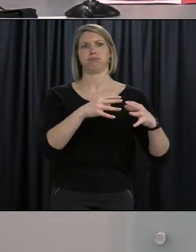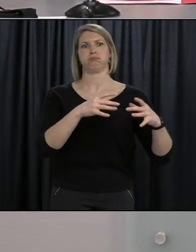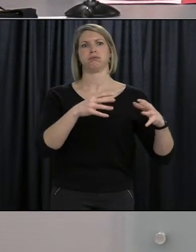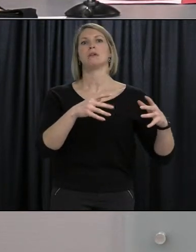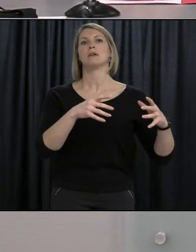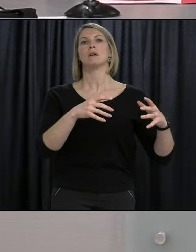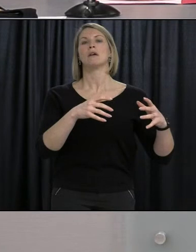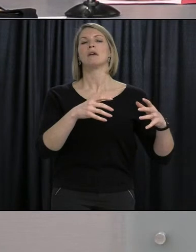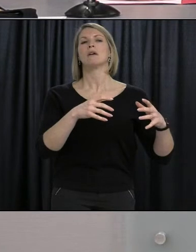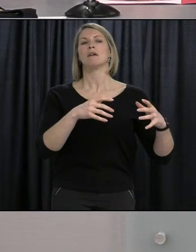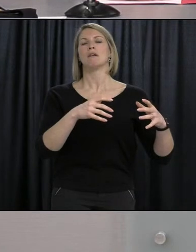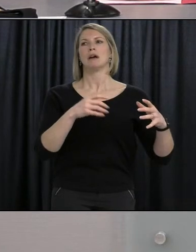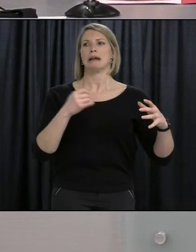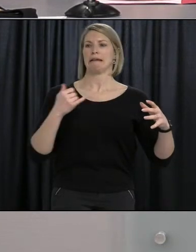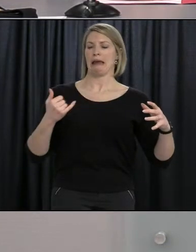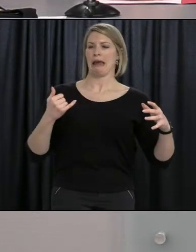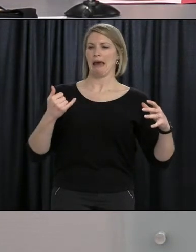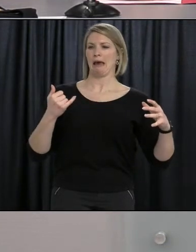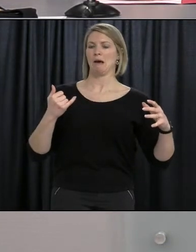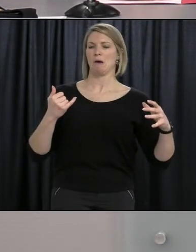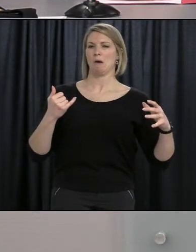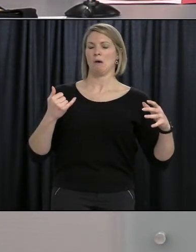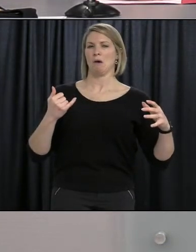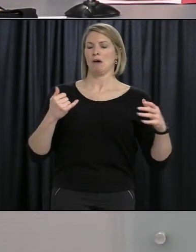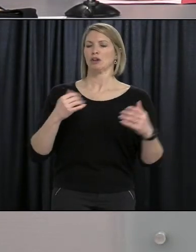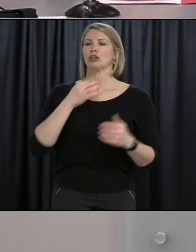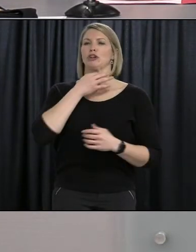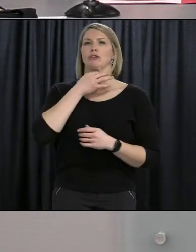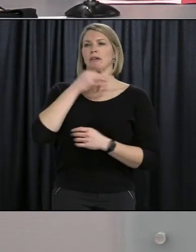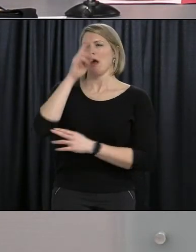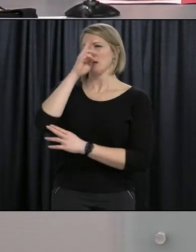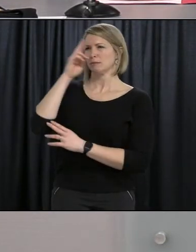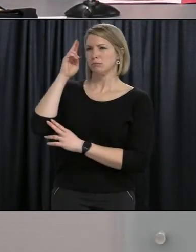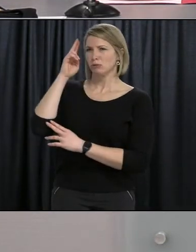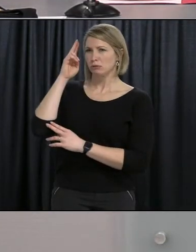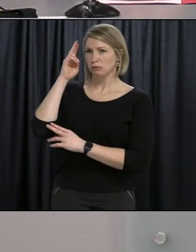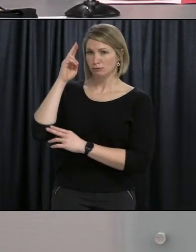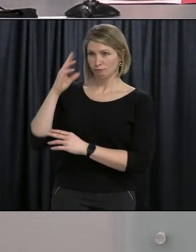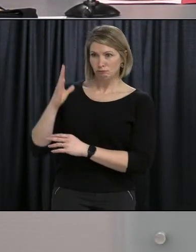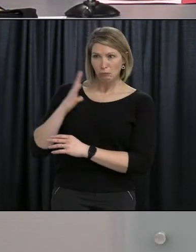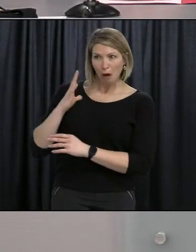is this having on the hospitals right now and appointments that may have been booked?